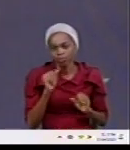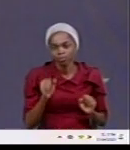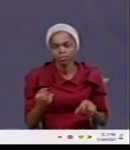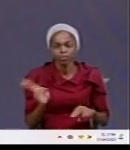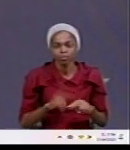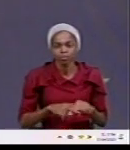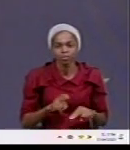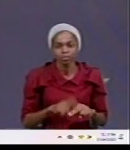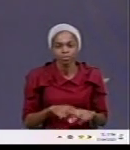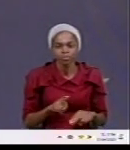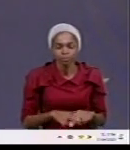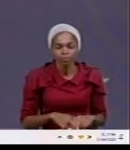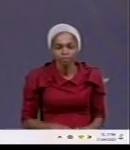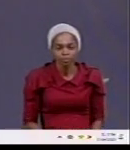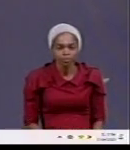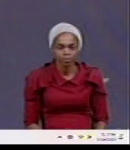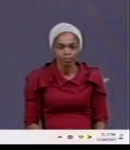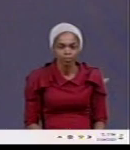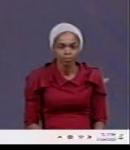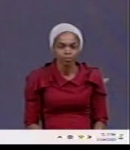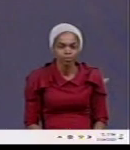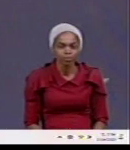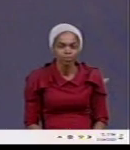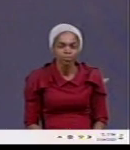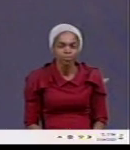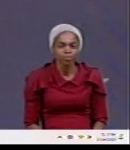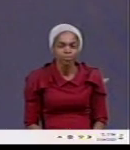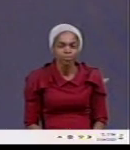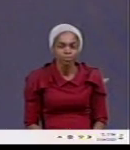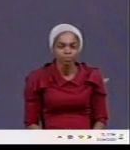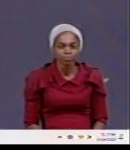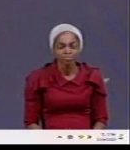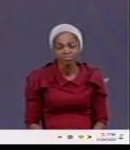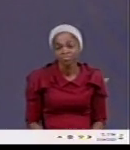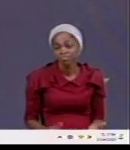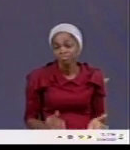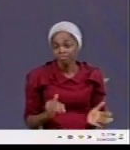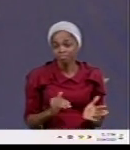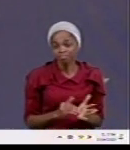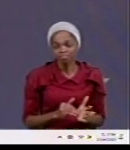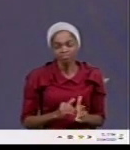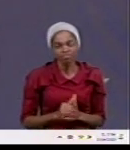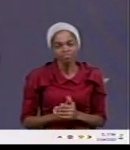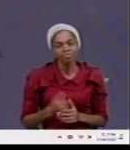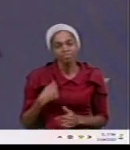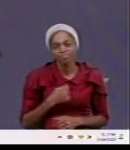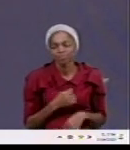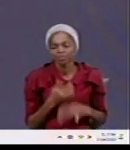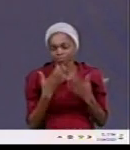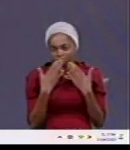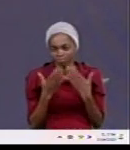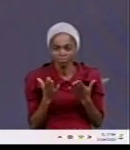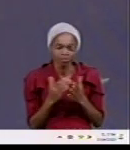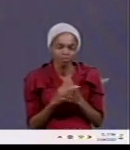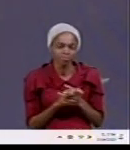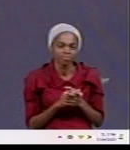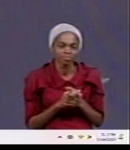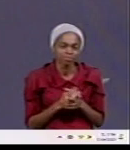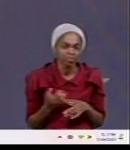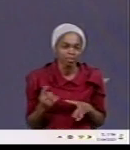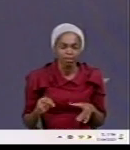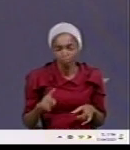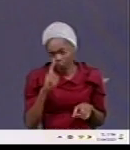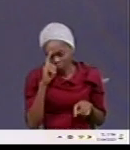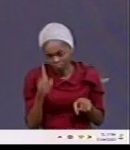much appreciate the cooperation of every one of us, how we have been together in this program